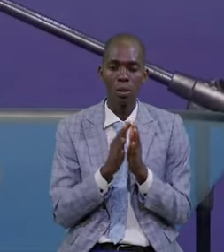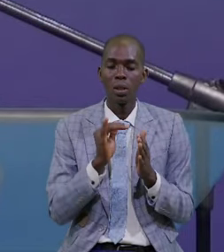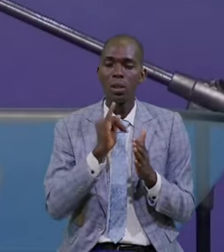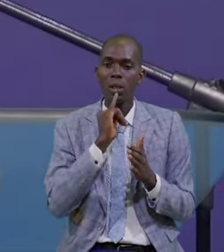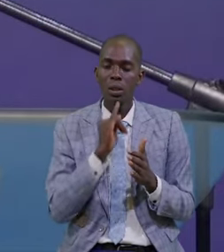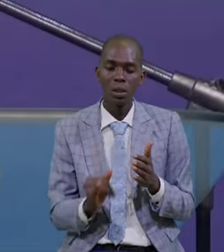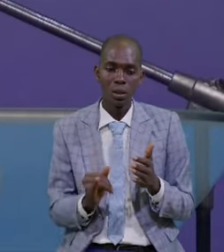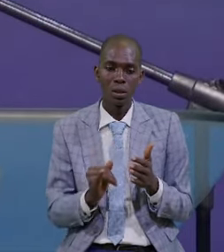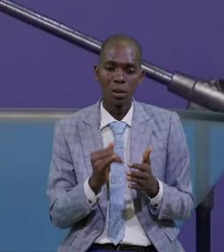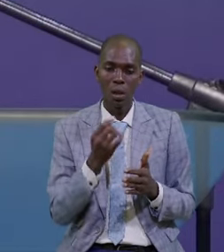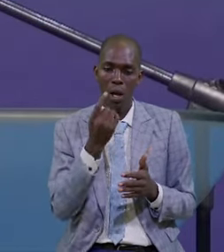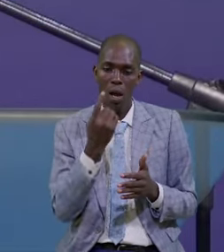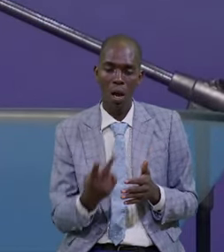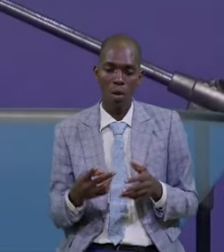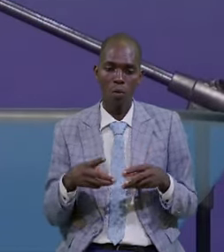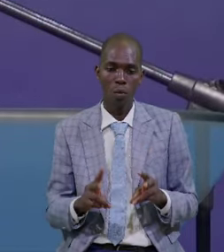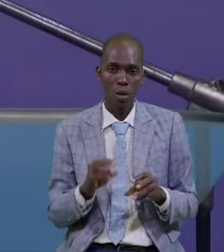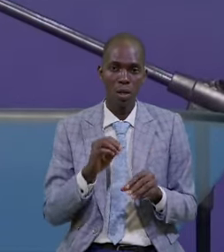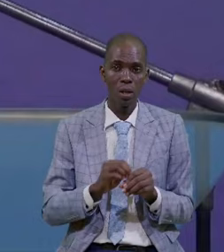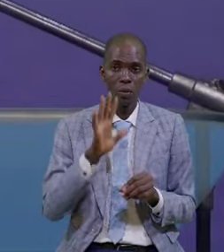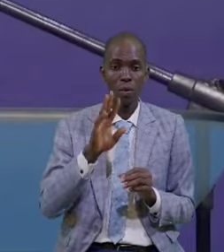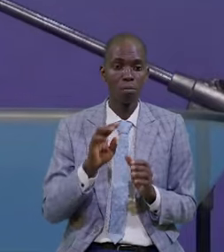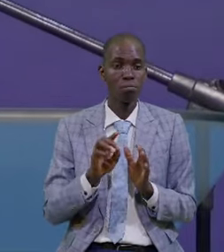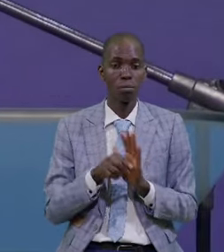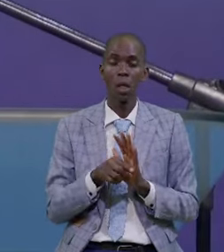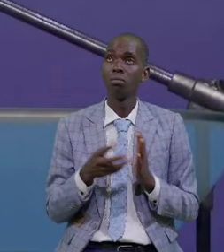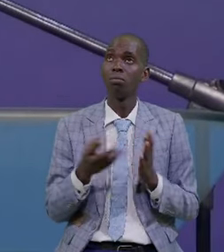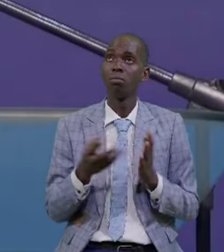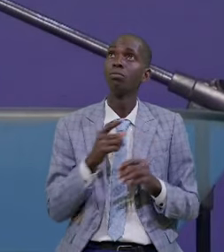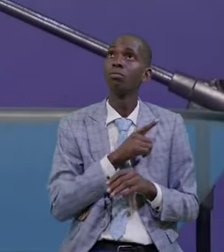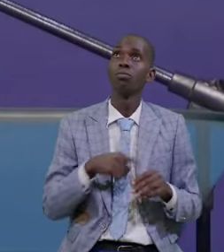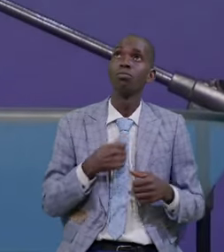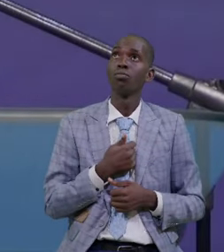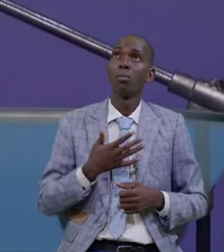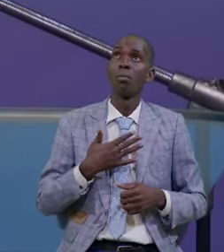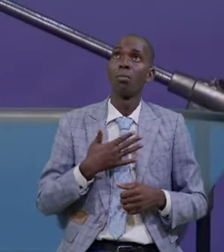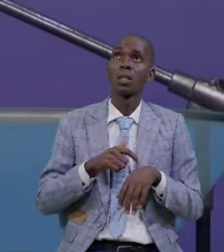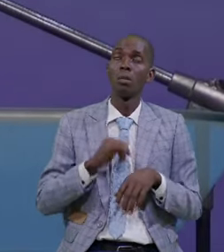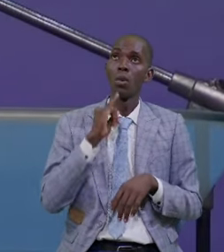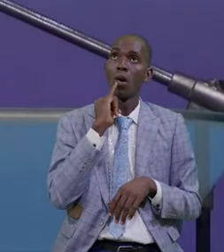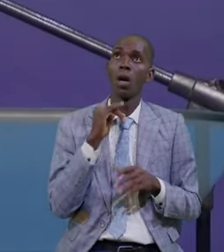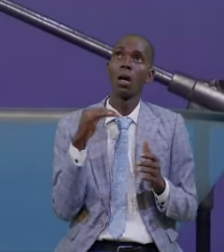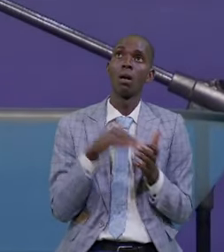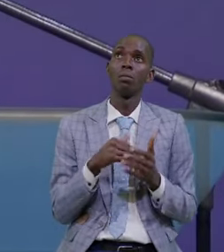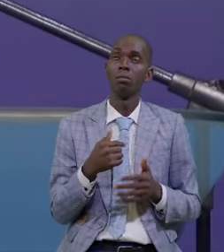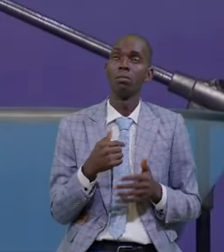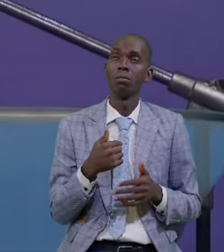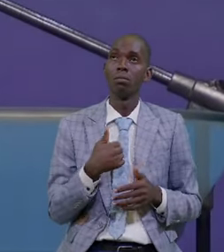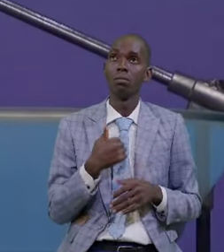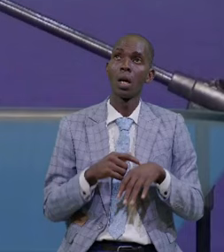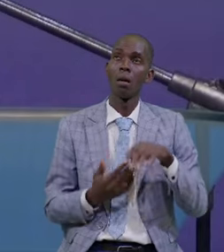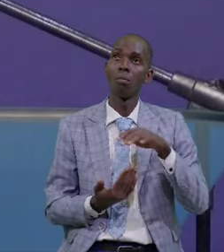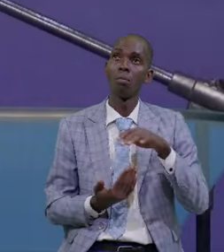sentence in 5 minutes, God, I'm sorry, my time is gone, I'll come back the other time. As we continue to